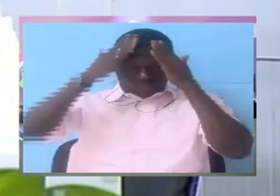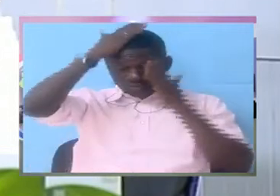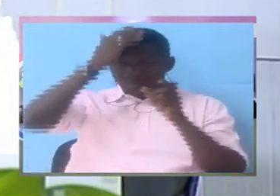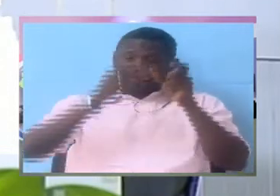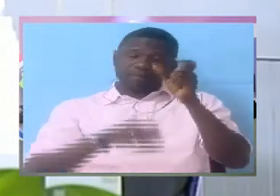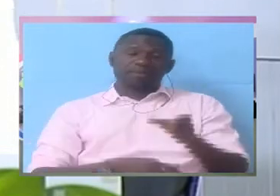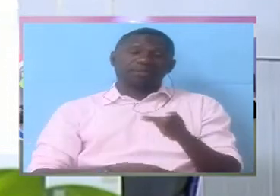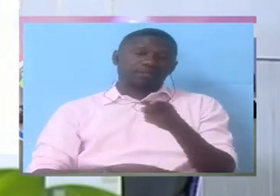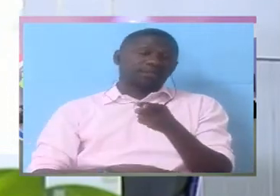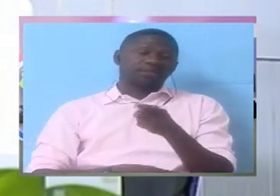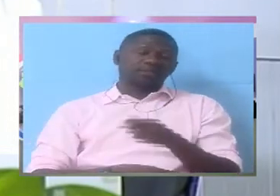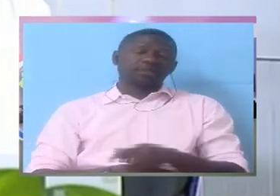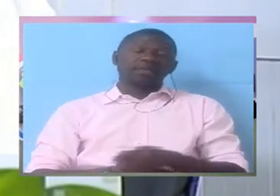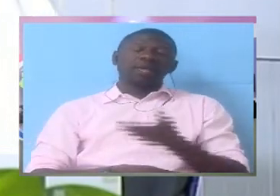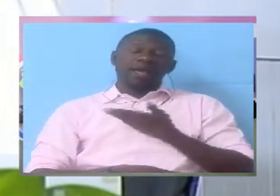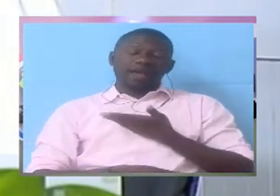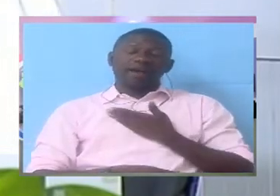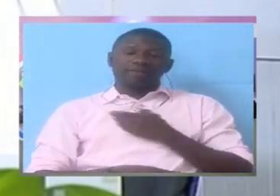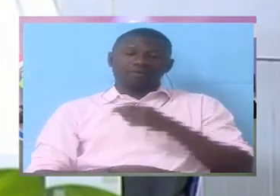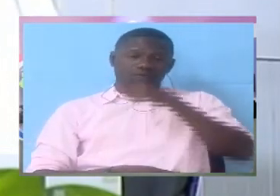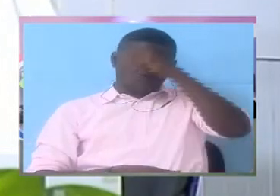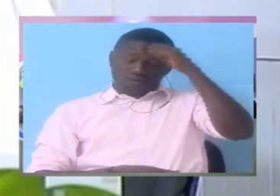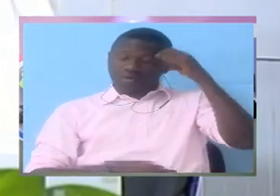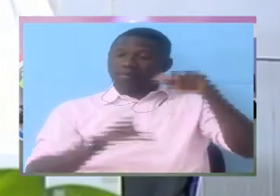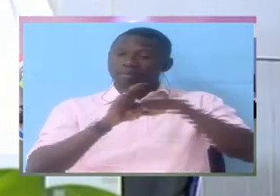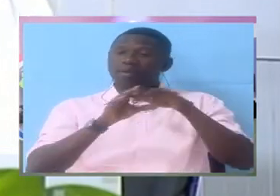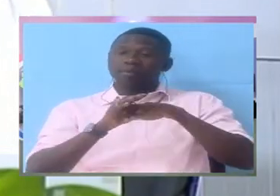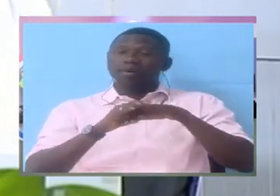They have operatives under them.